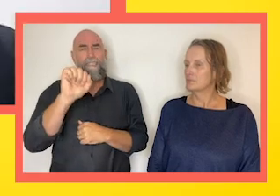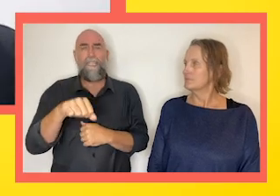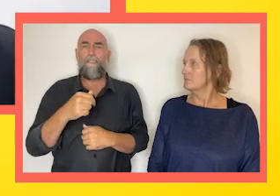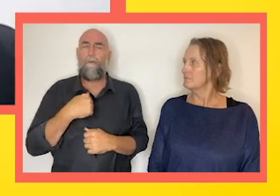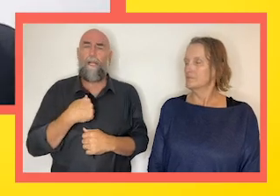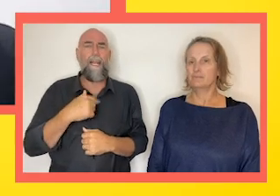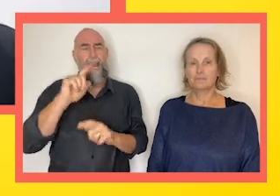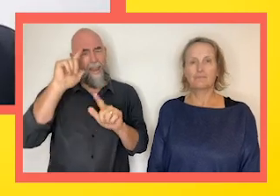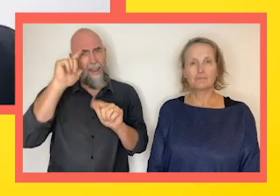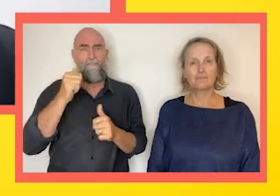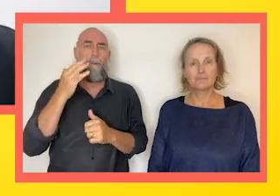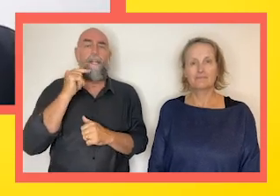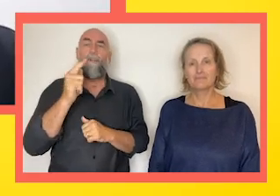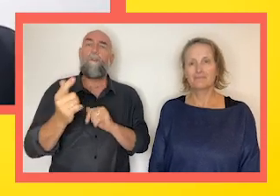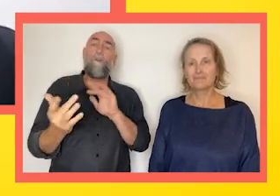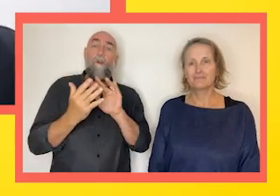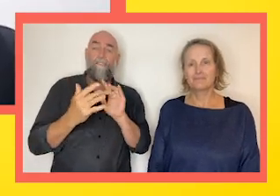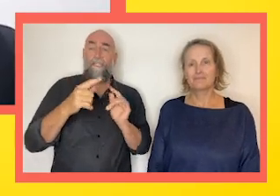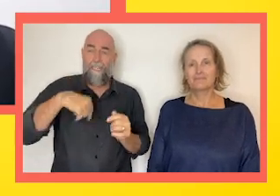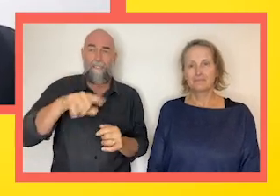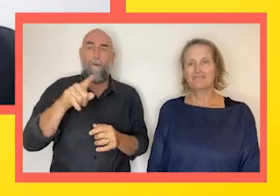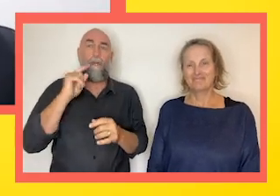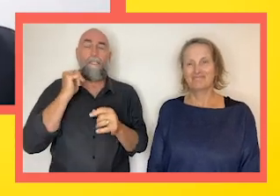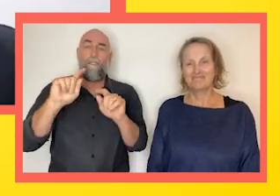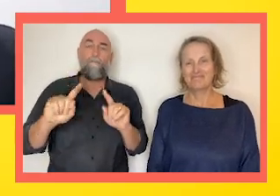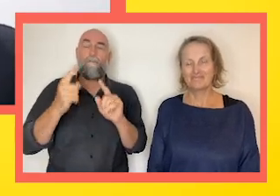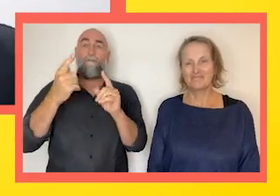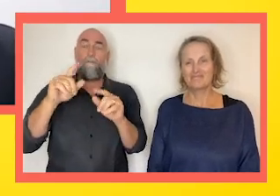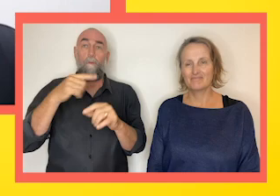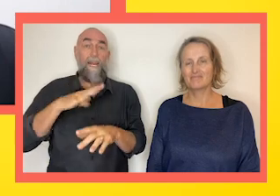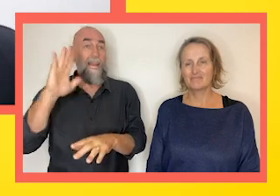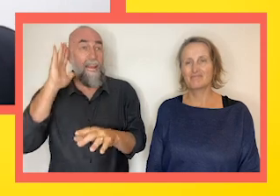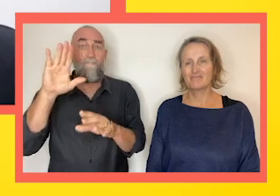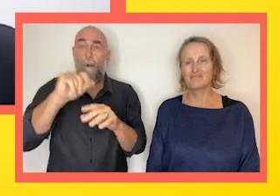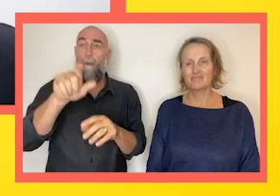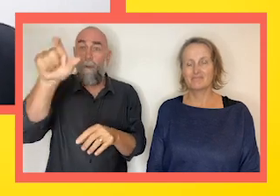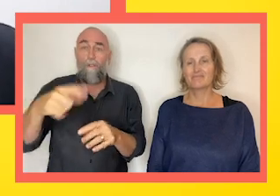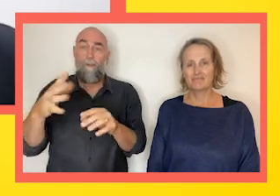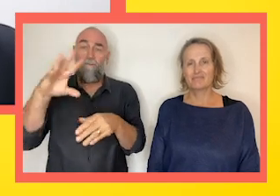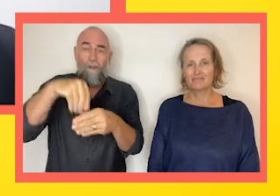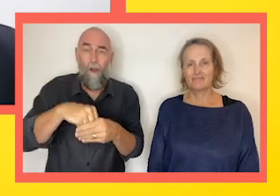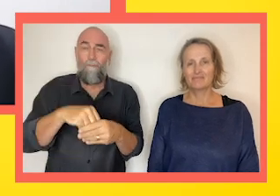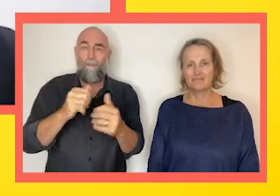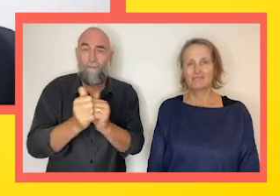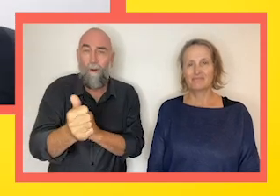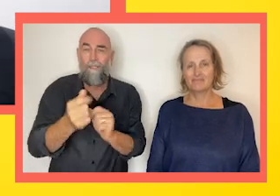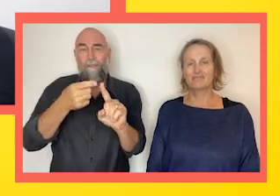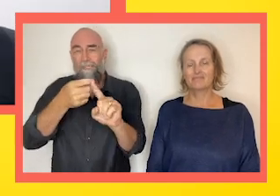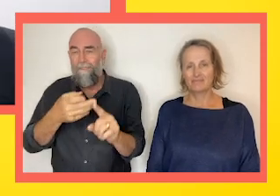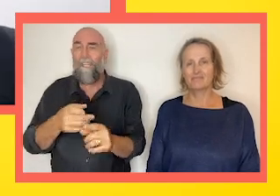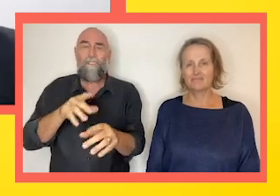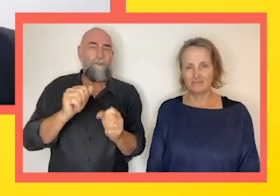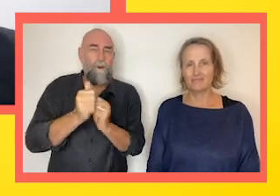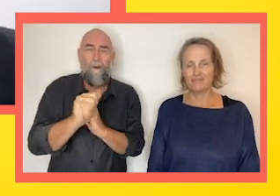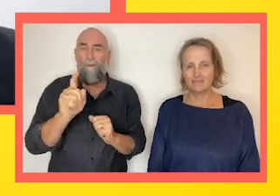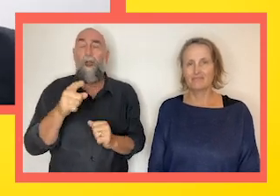contact with us from home, when you have that relationship to the Paralympic movement, when you want to hear from athletes, when you want to hear from specific sports. And